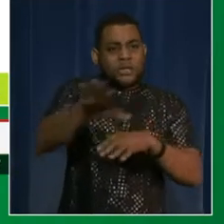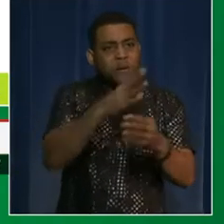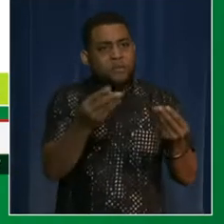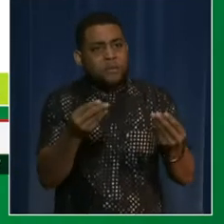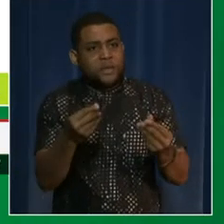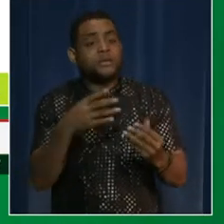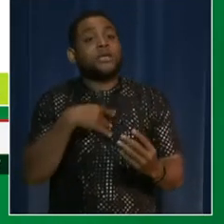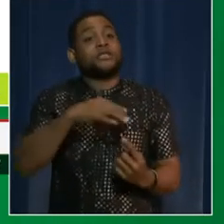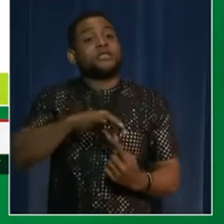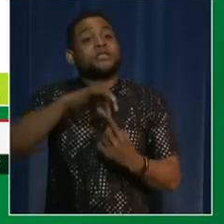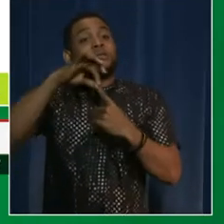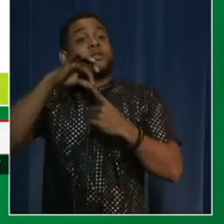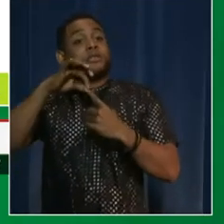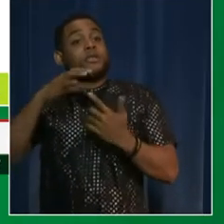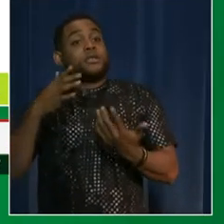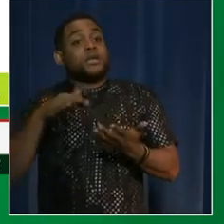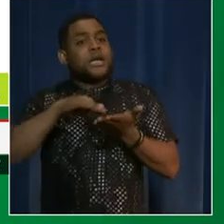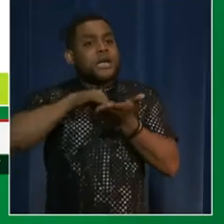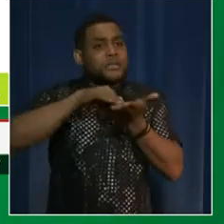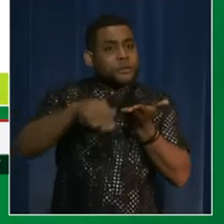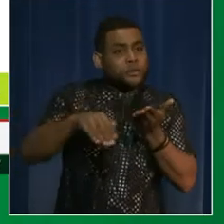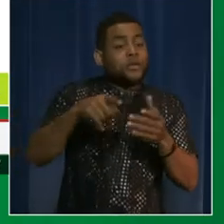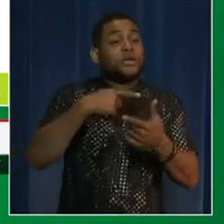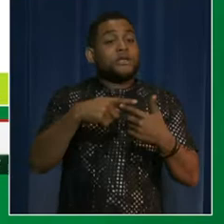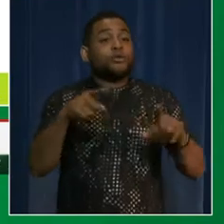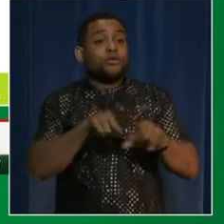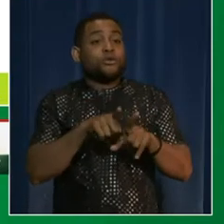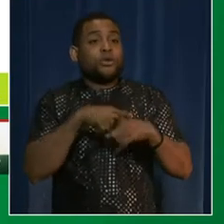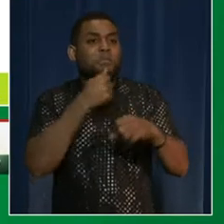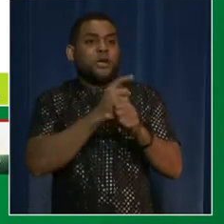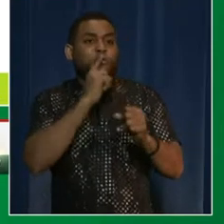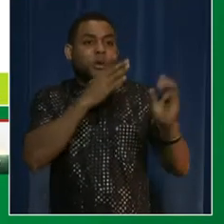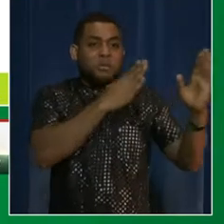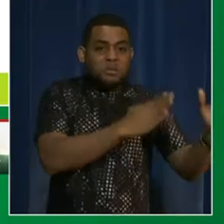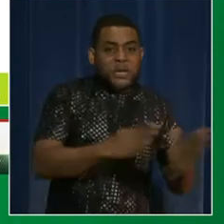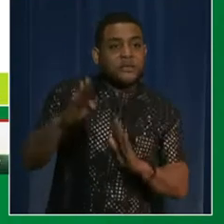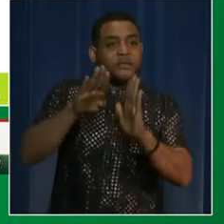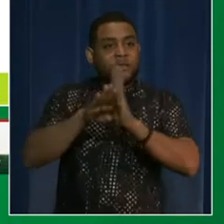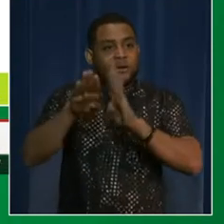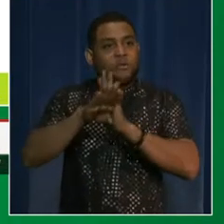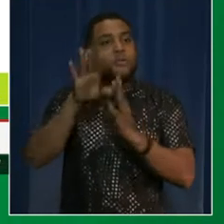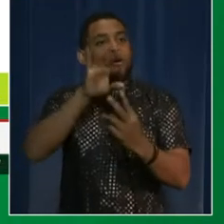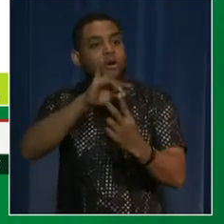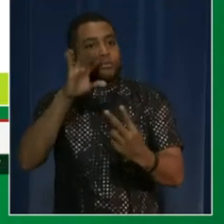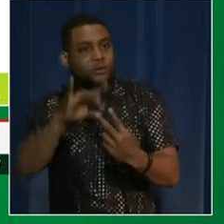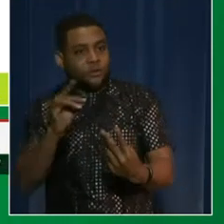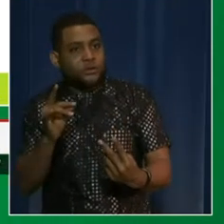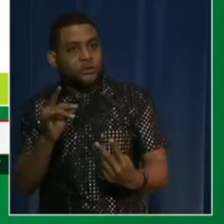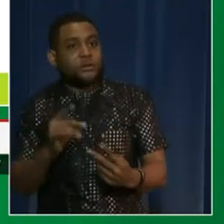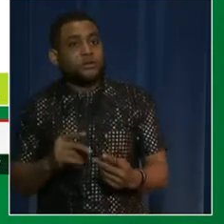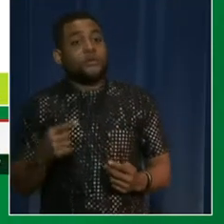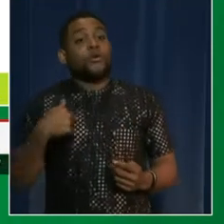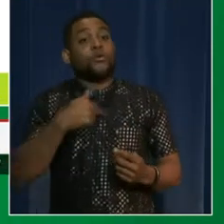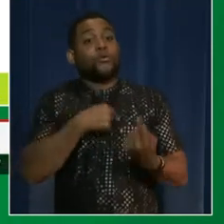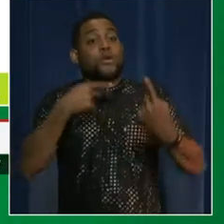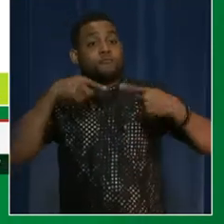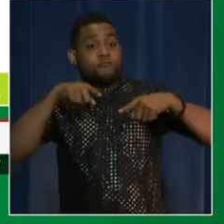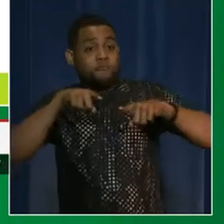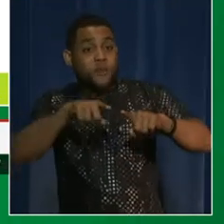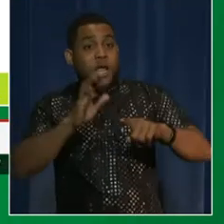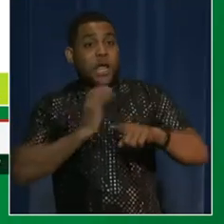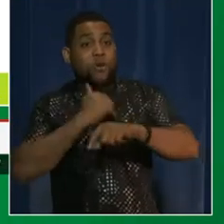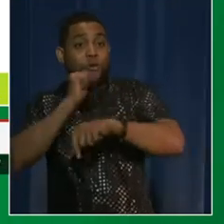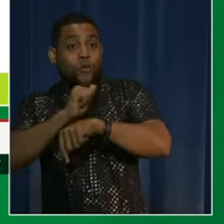even more plan unit development options. We are aligning our work with that of my colleagues that you